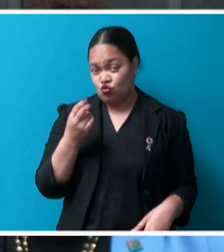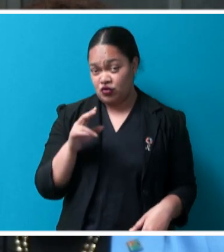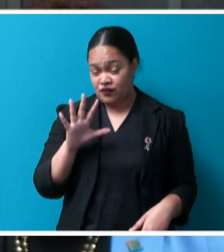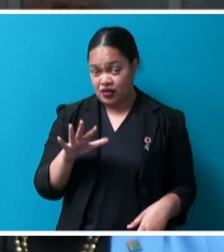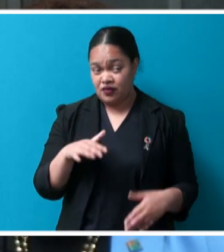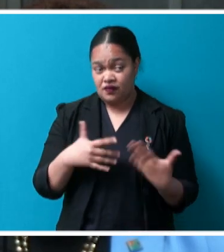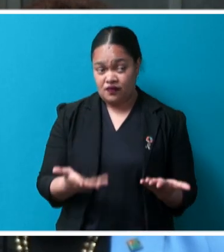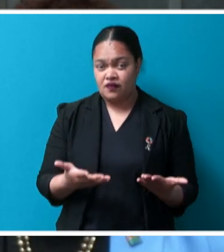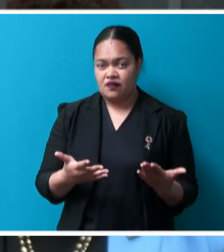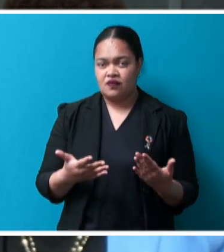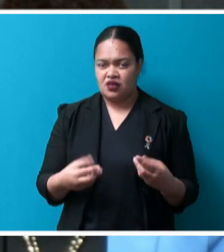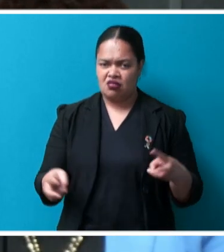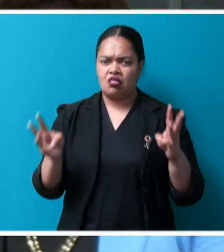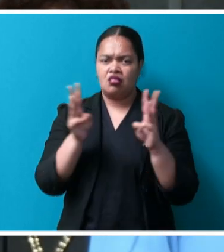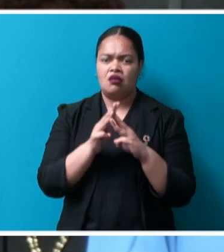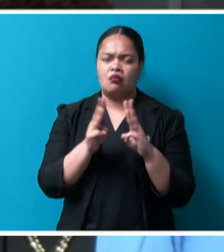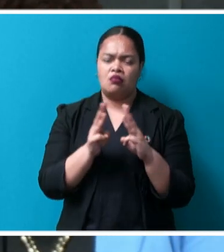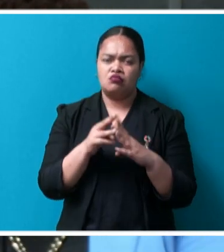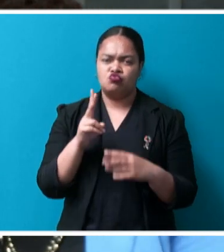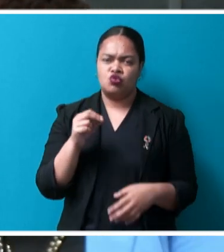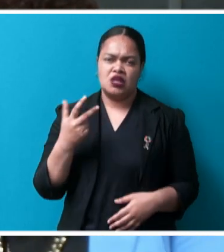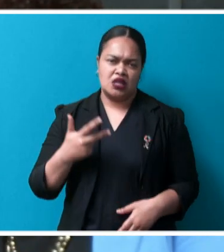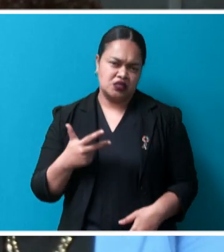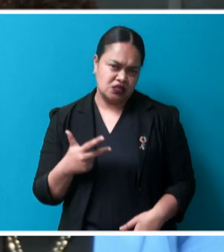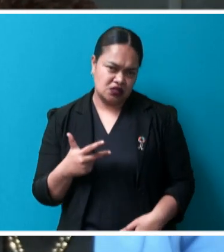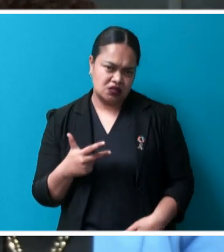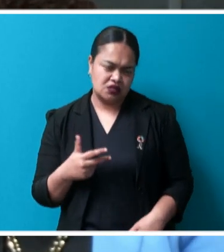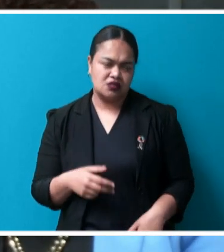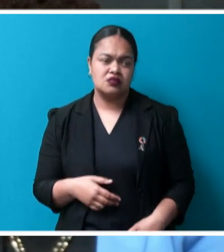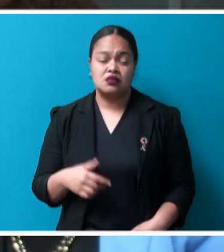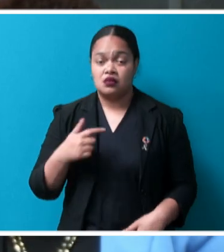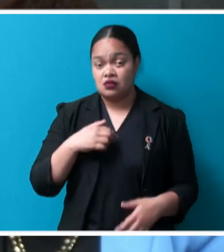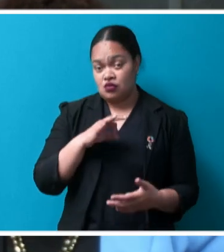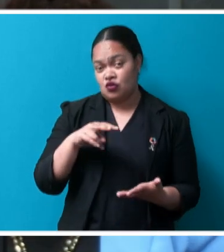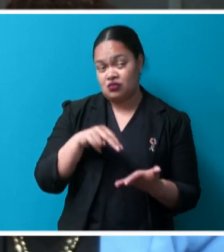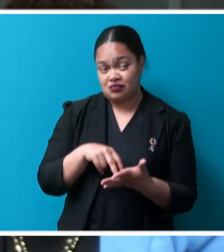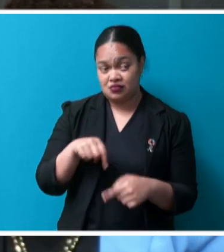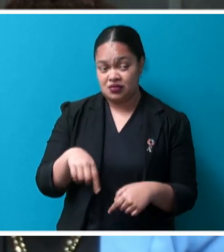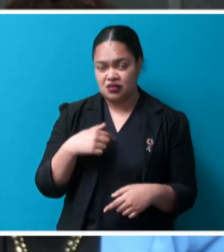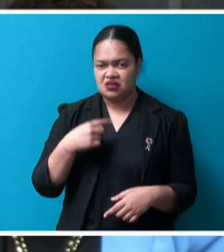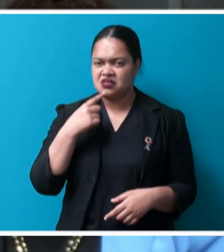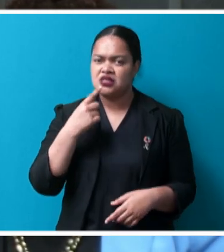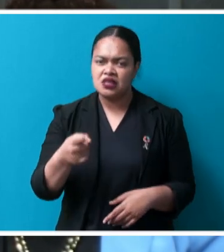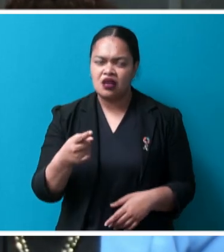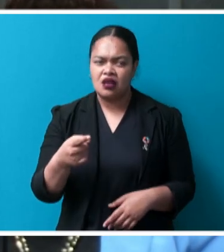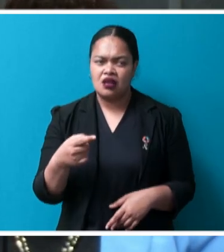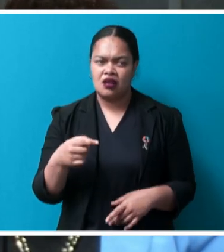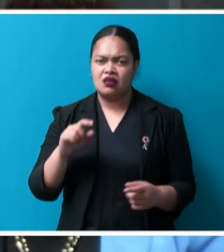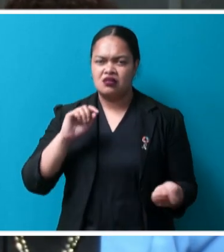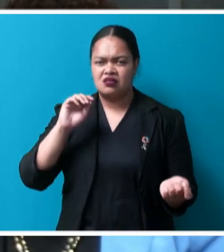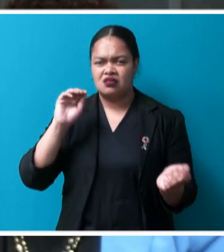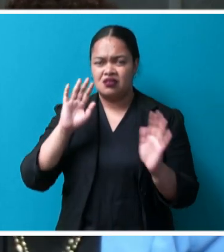times the level in 2018. I will not stand before this House and claim that we have already turned the curve